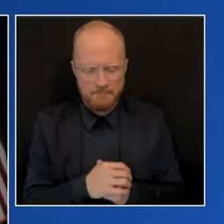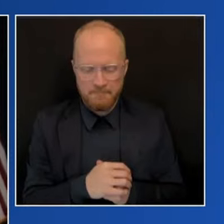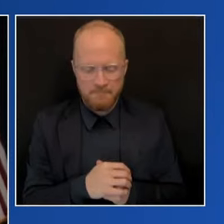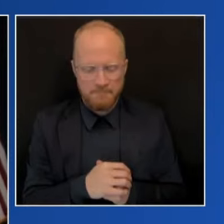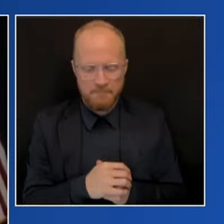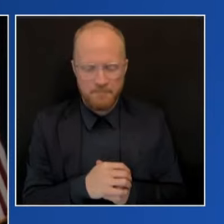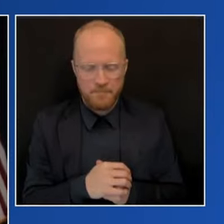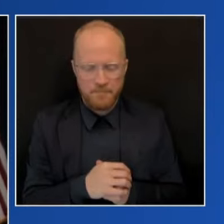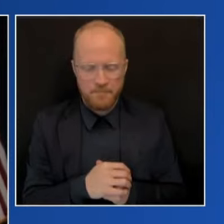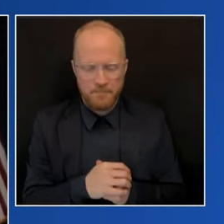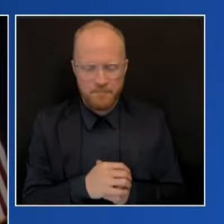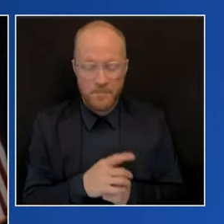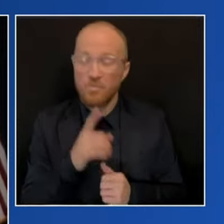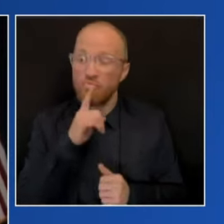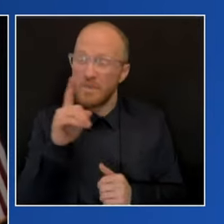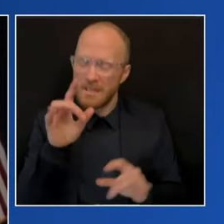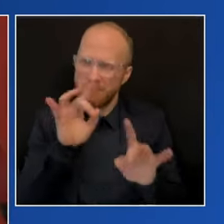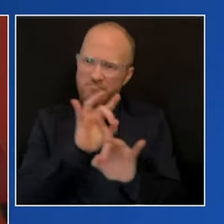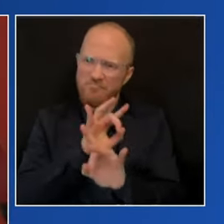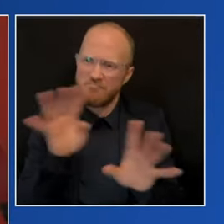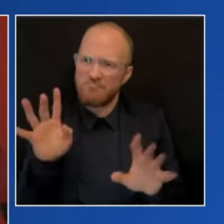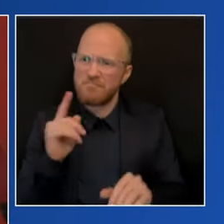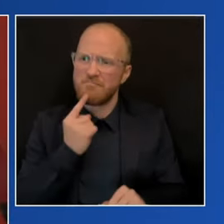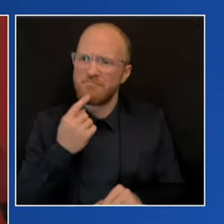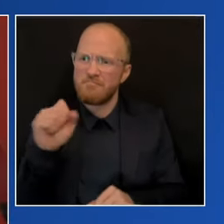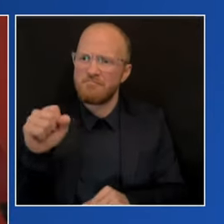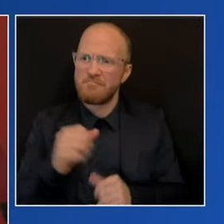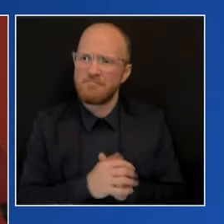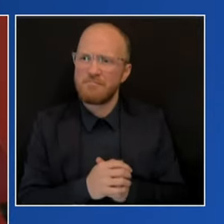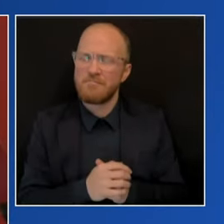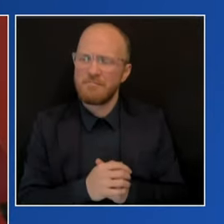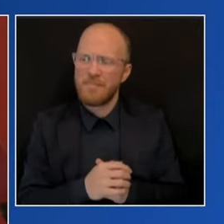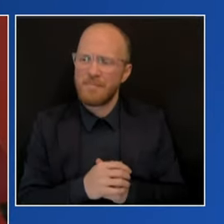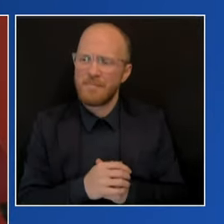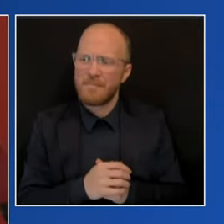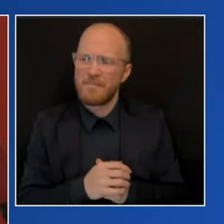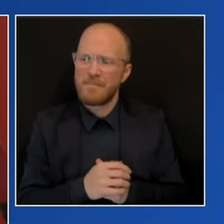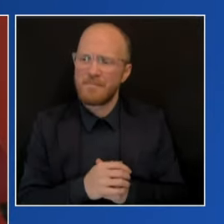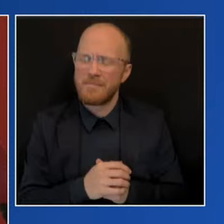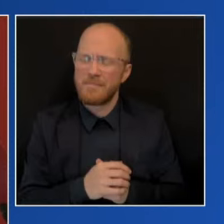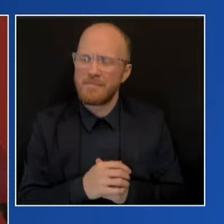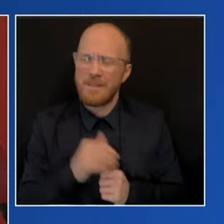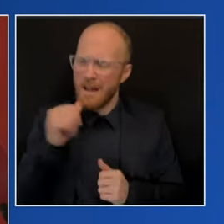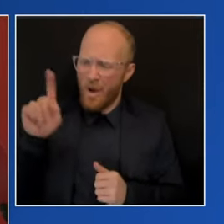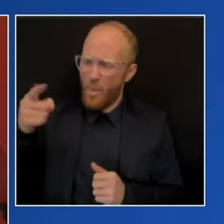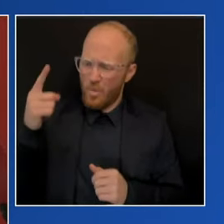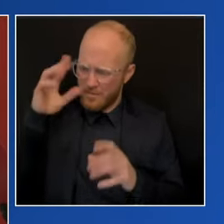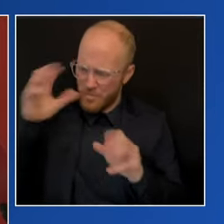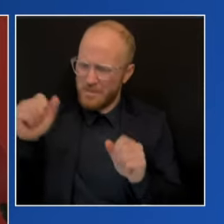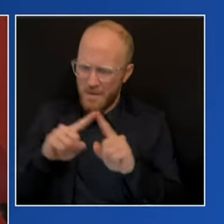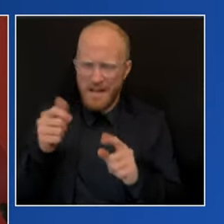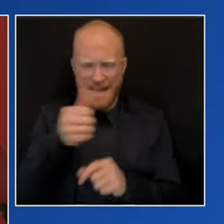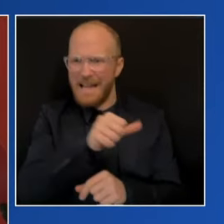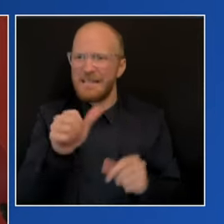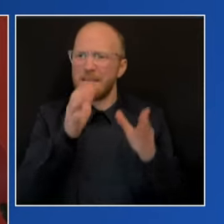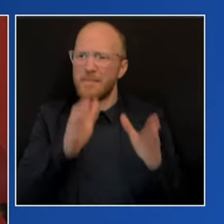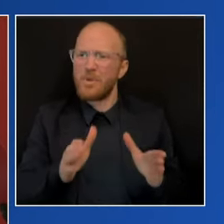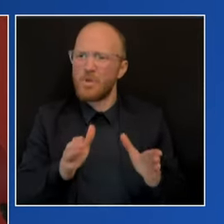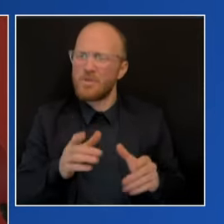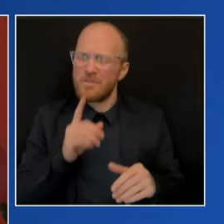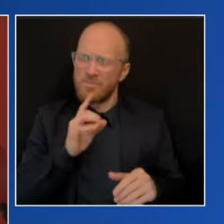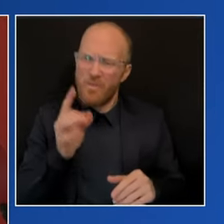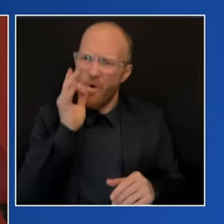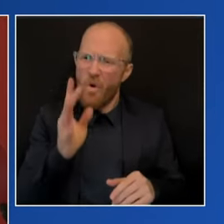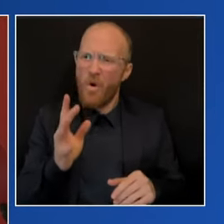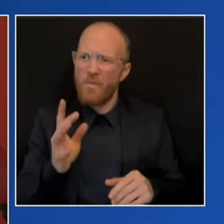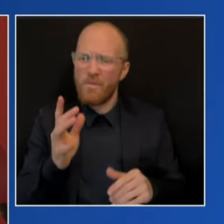I think it's despicable, seriously. Not just for a president, for any person to say that. But to say it to the whole world